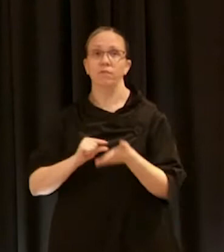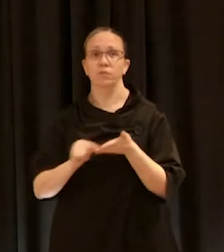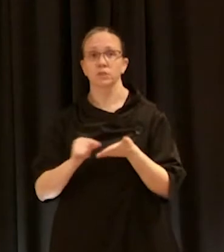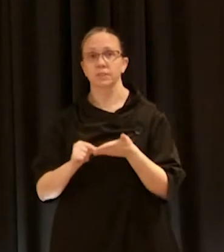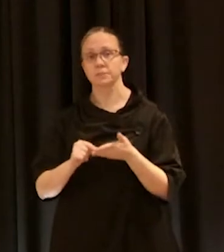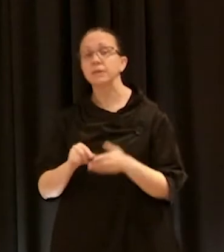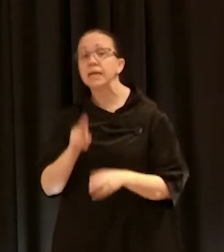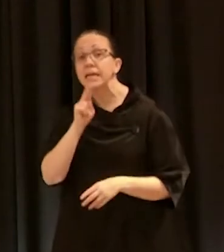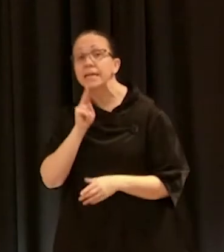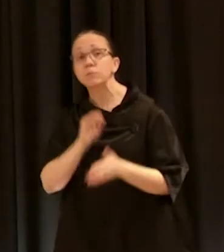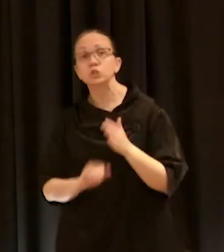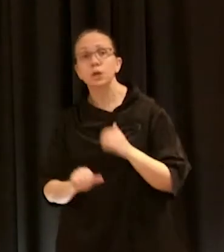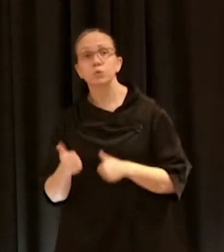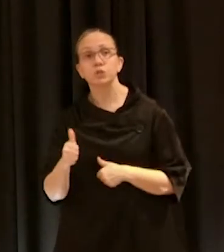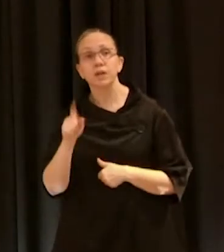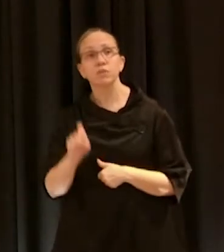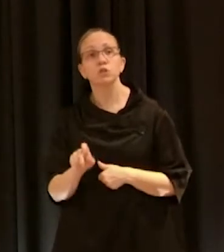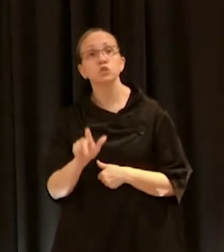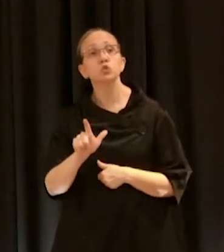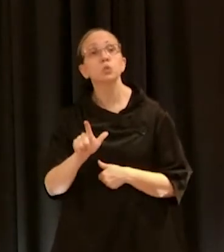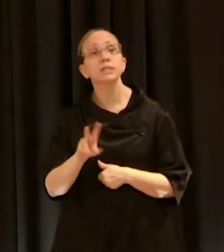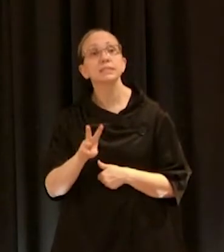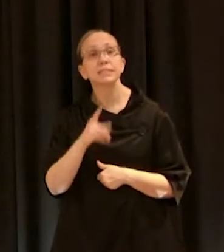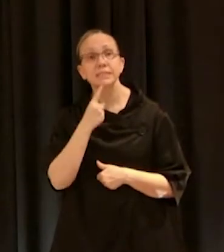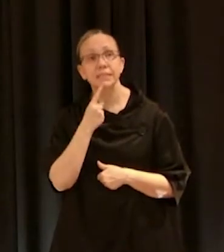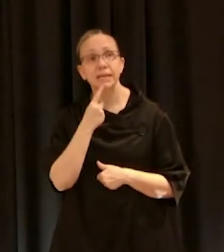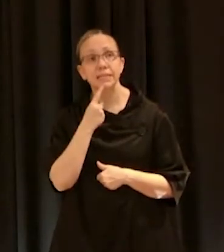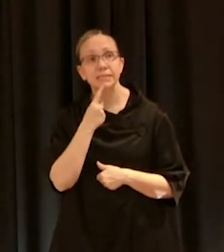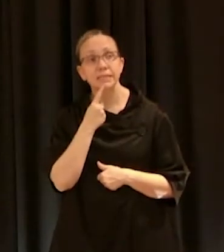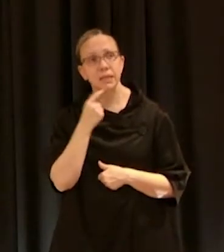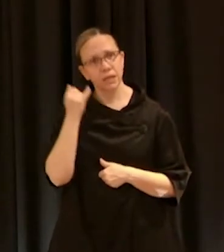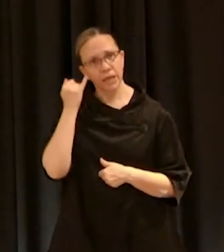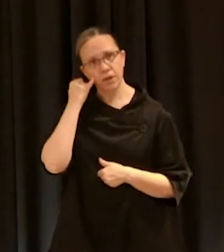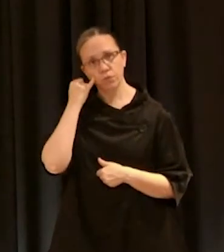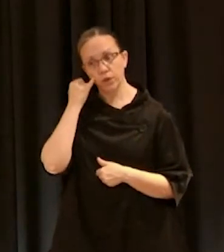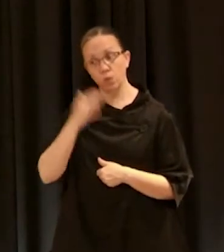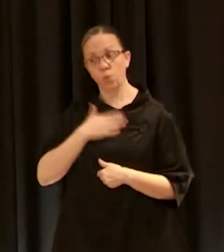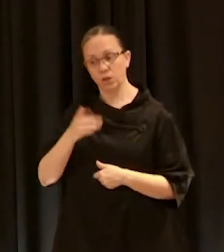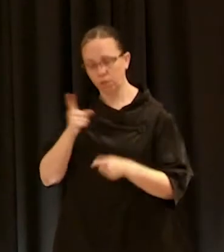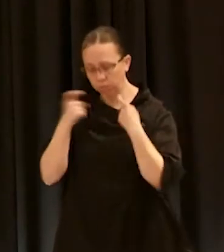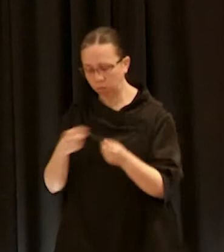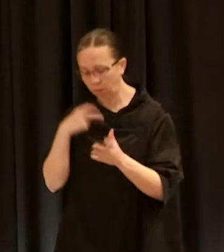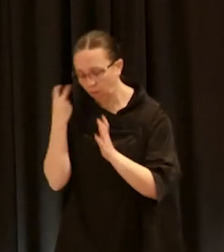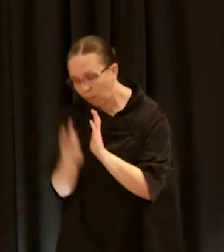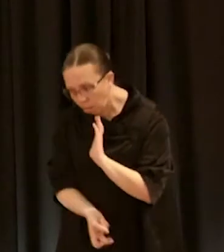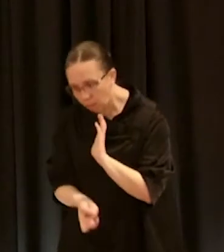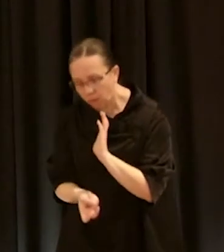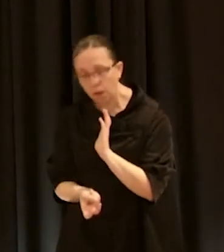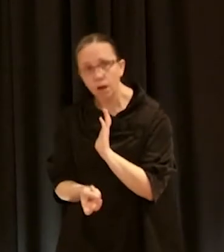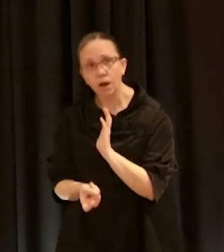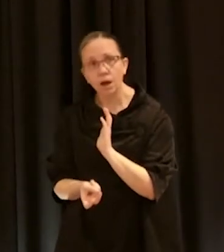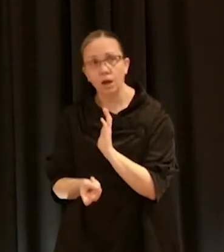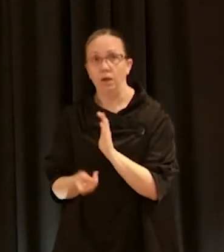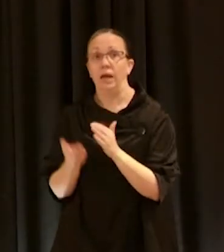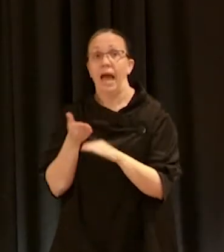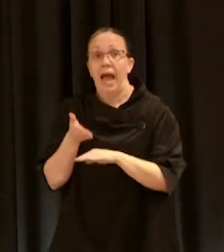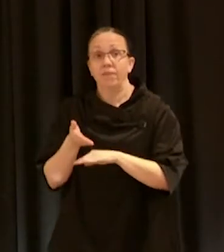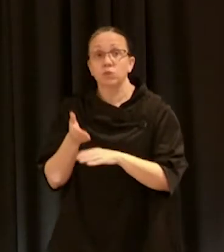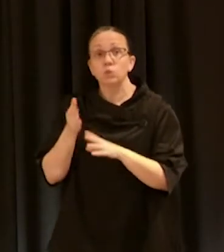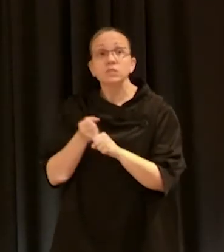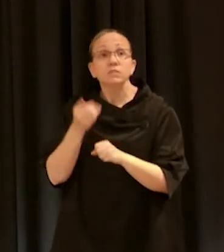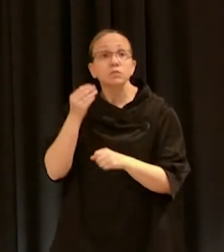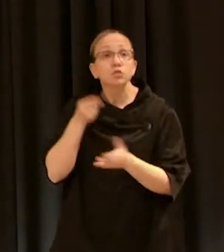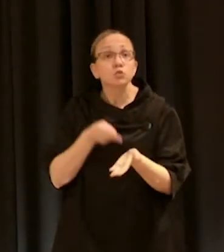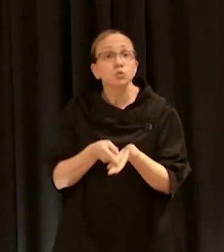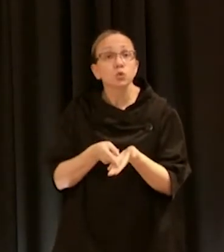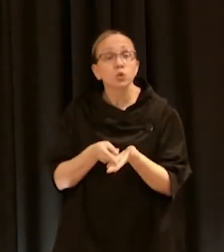like Hebrews chapter 10, verse 26 says, For if we sin willfully, after that we've received the knowledge of the truth,